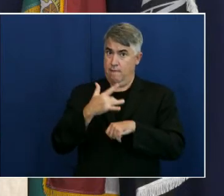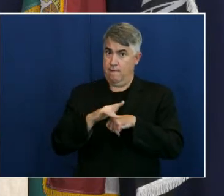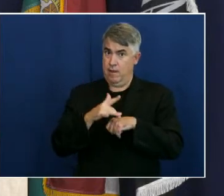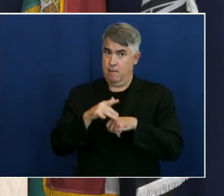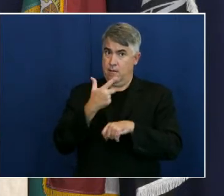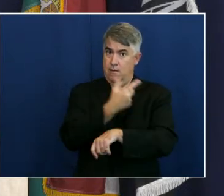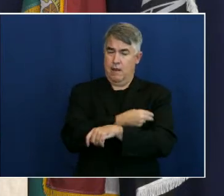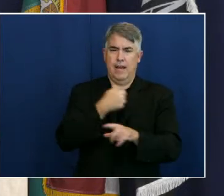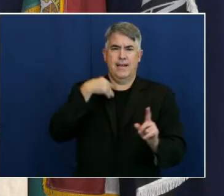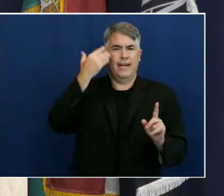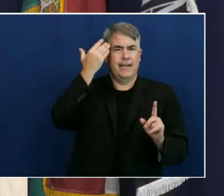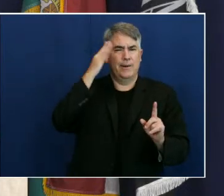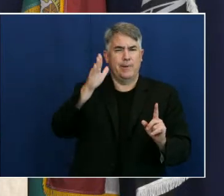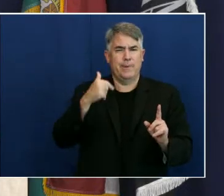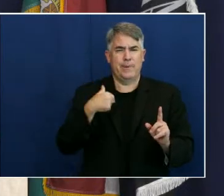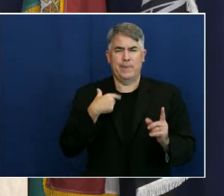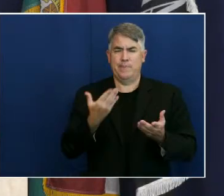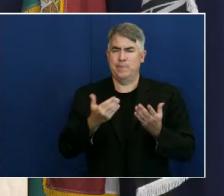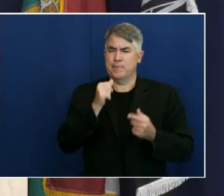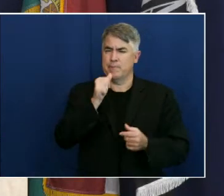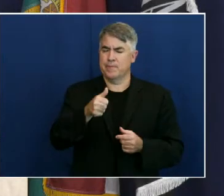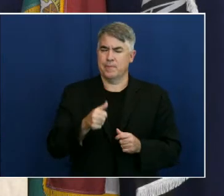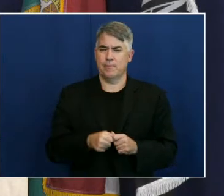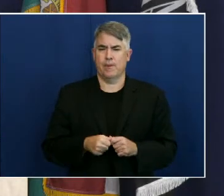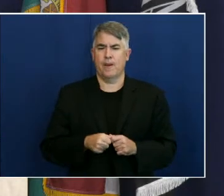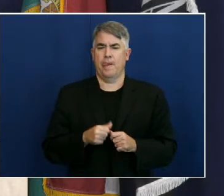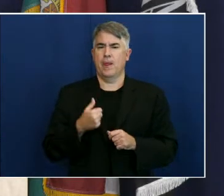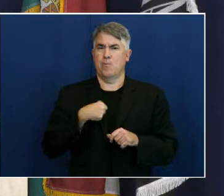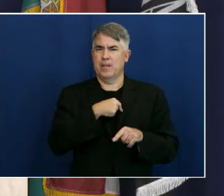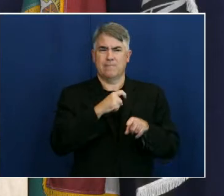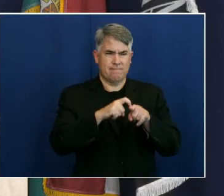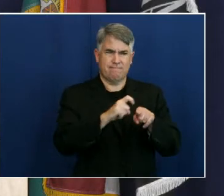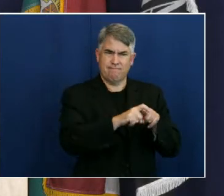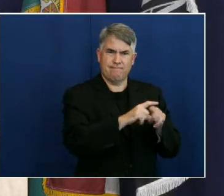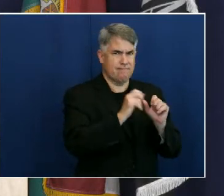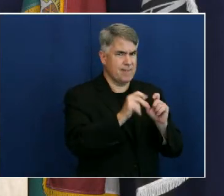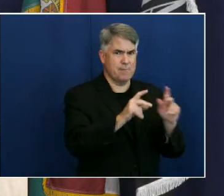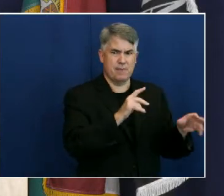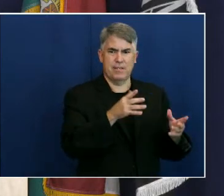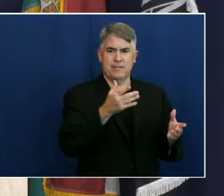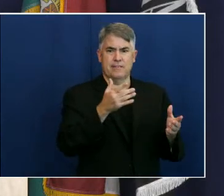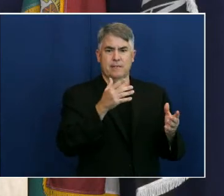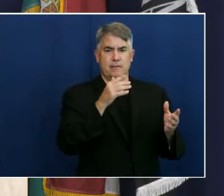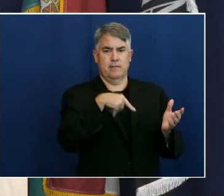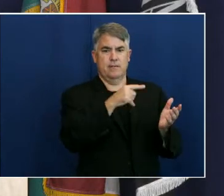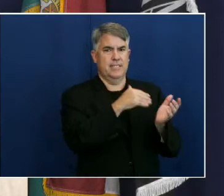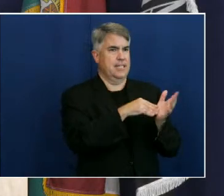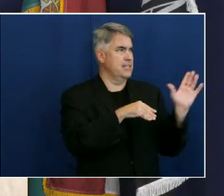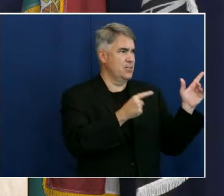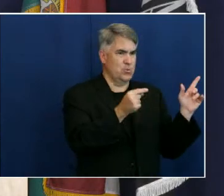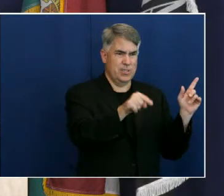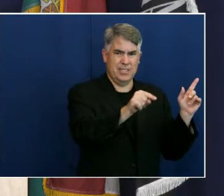vaccinated, but everyone that we're able to get a hold of, we're getting them in the queue with our service providers and getting those taken care of.